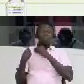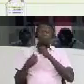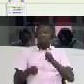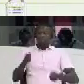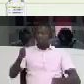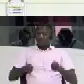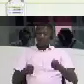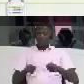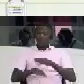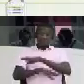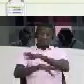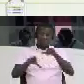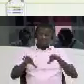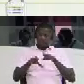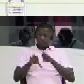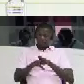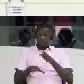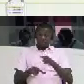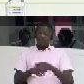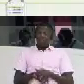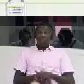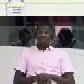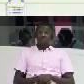master parade.